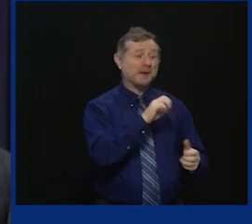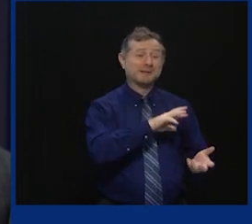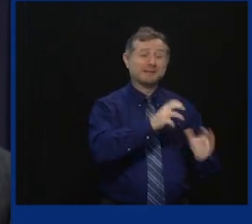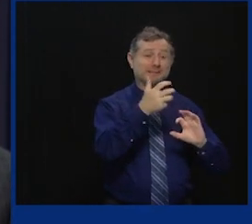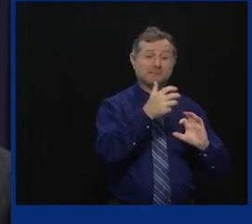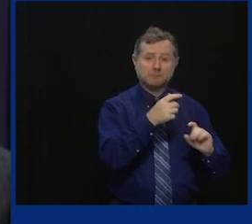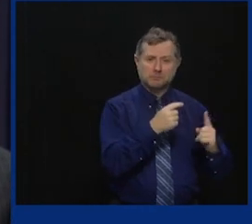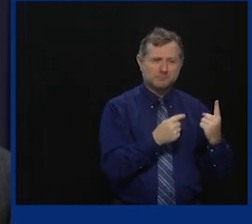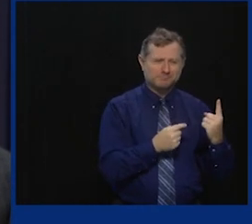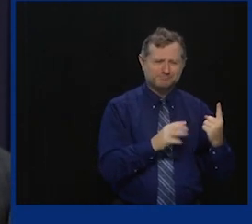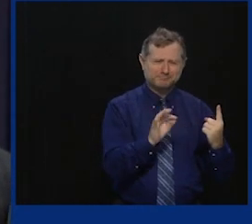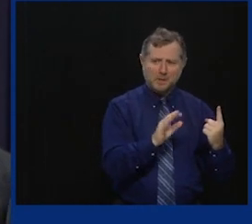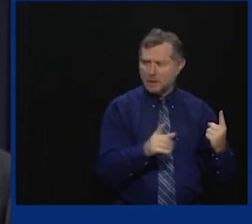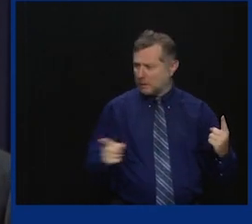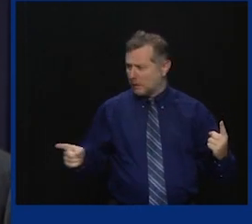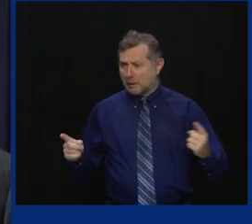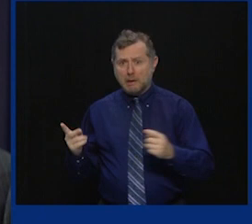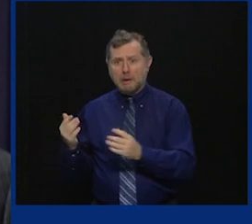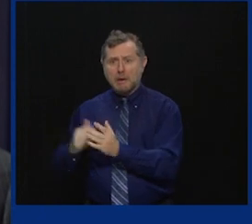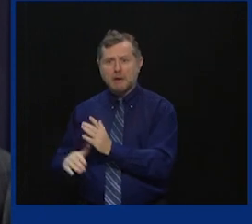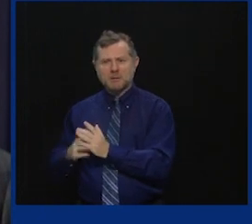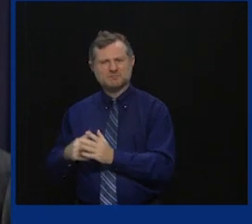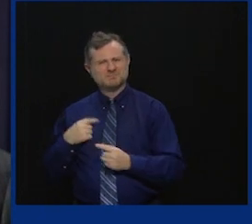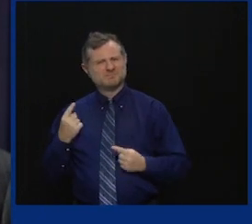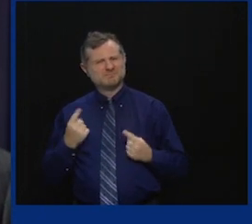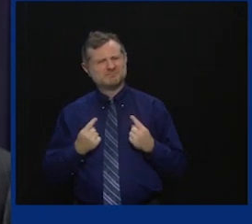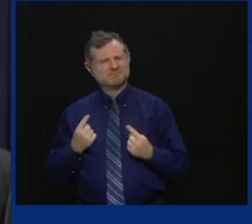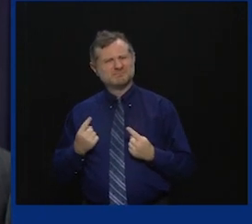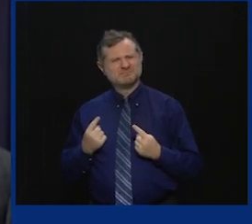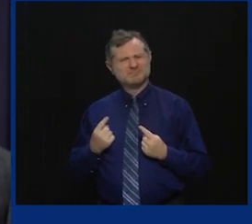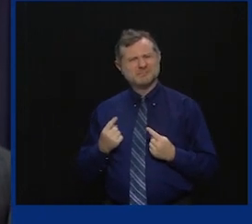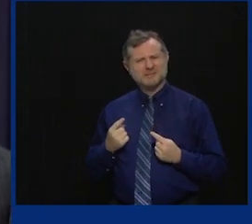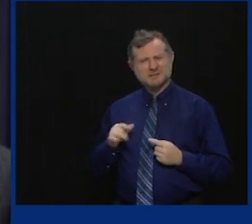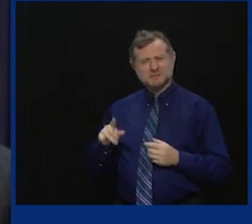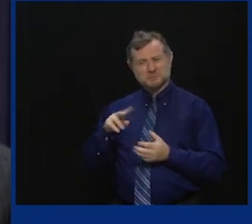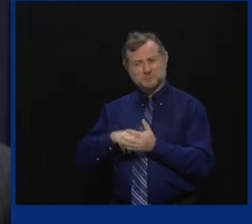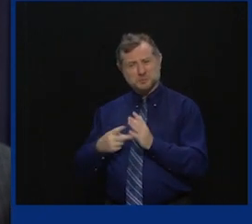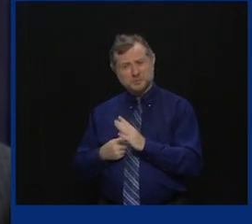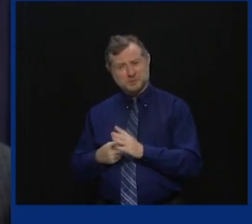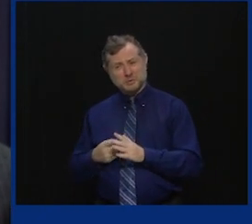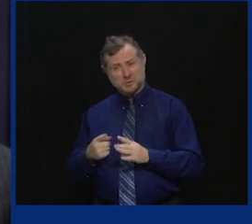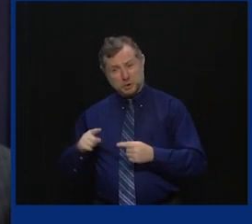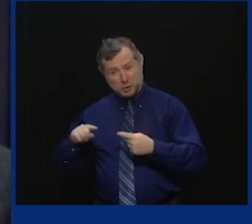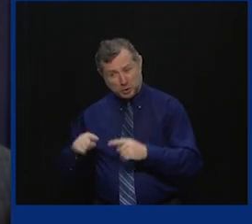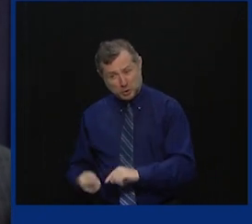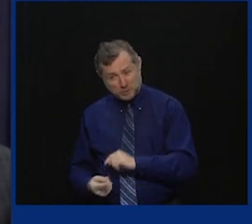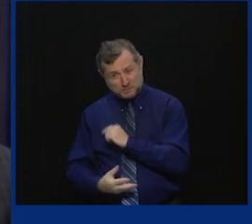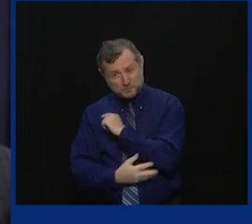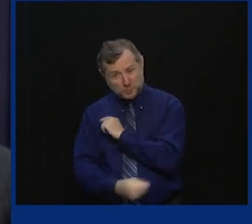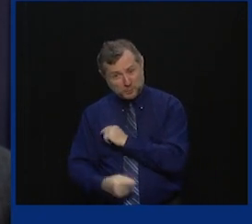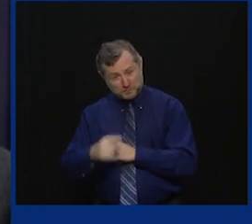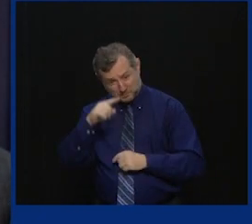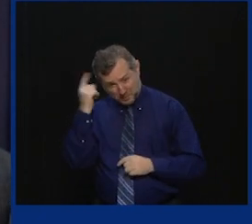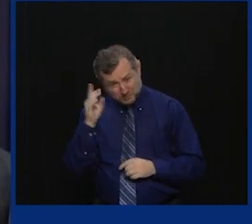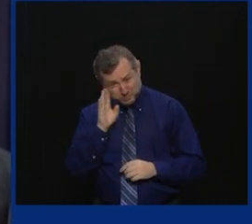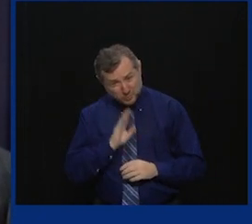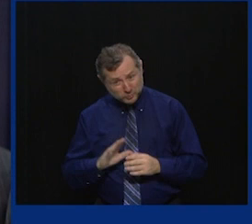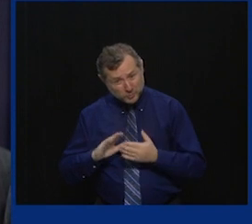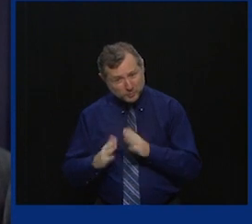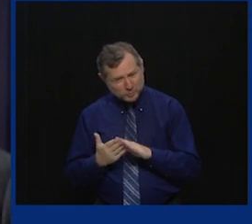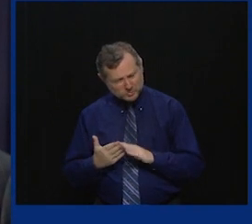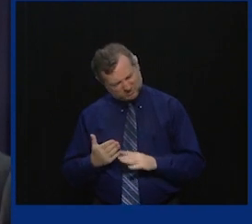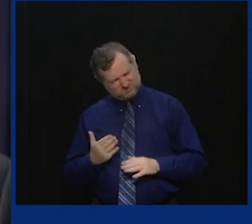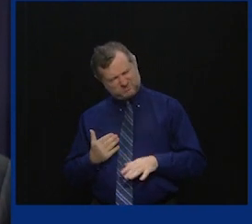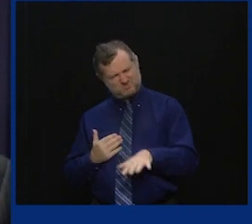yourself, was this done particularly to harm poor Black and brown communities, or was this